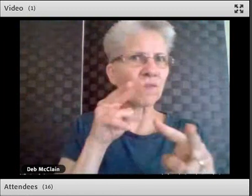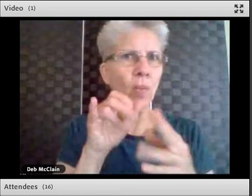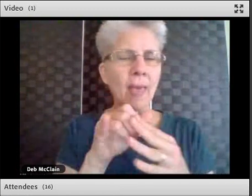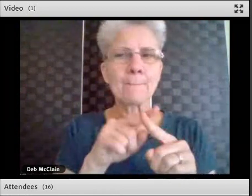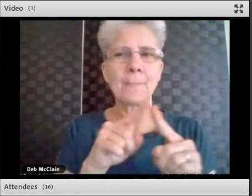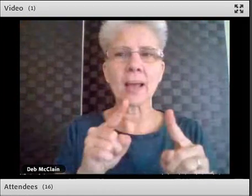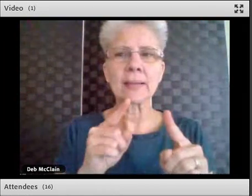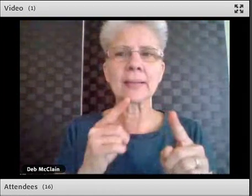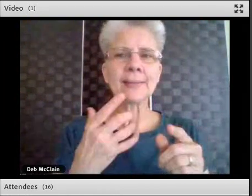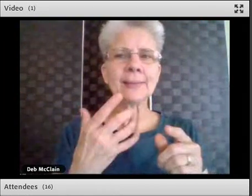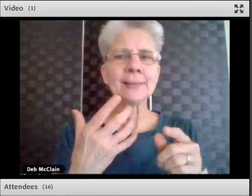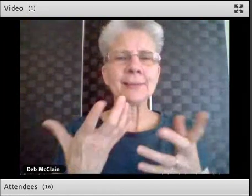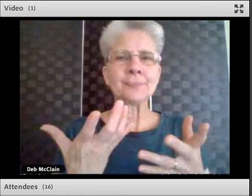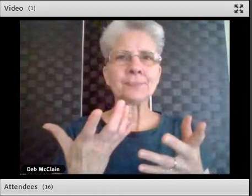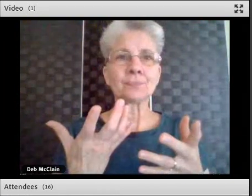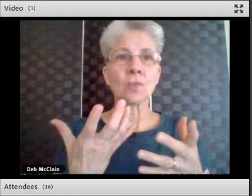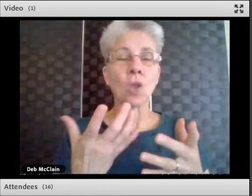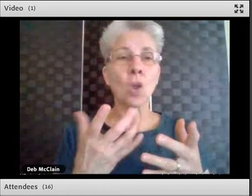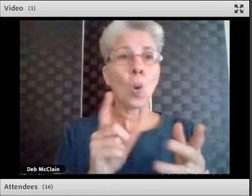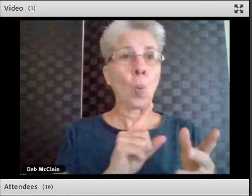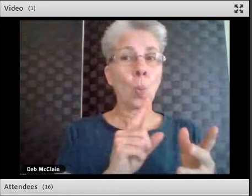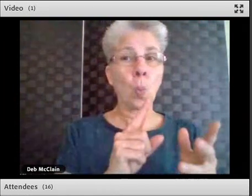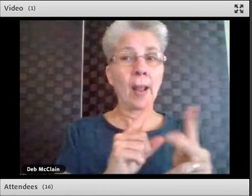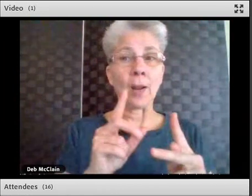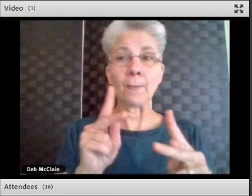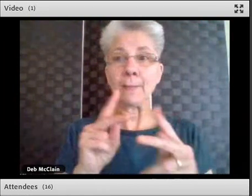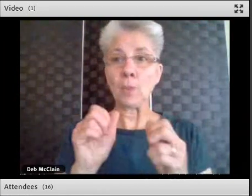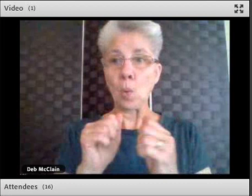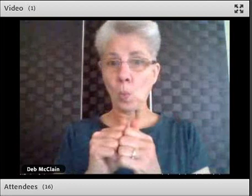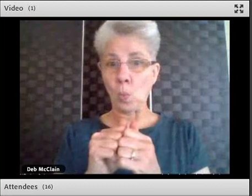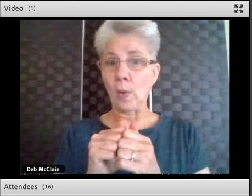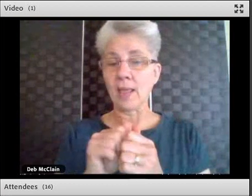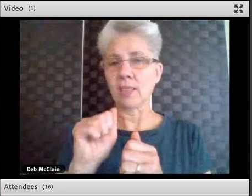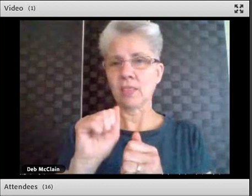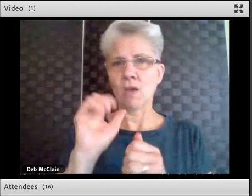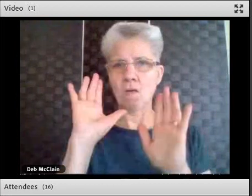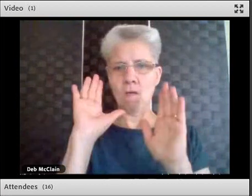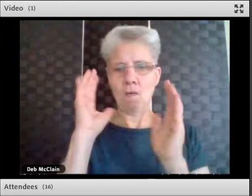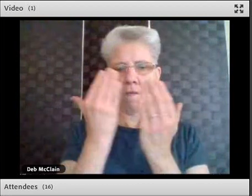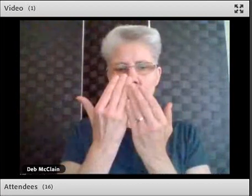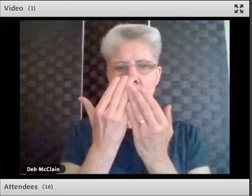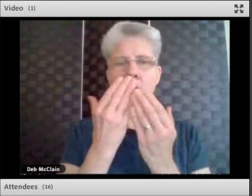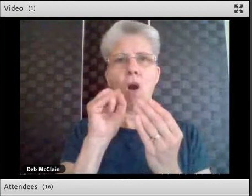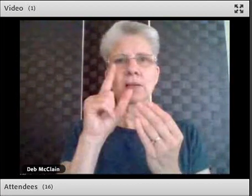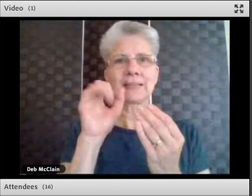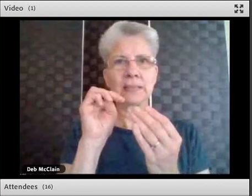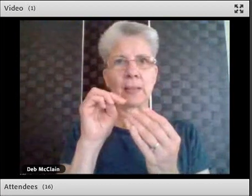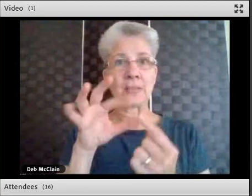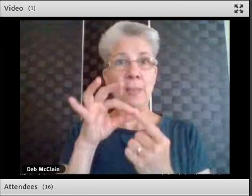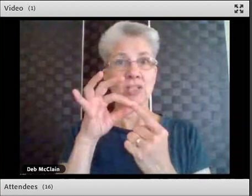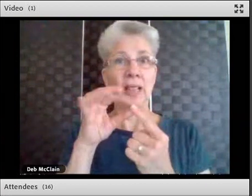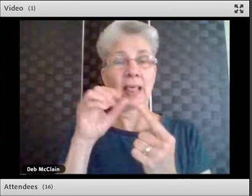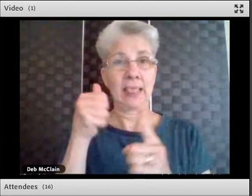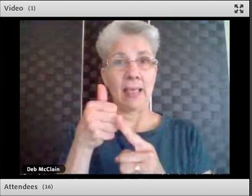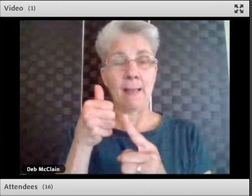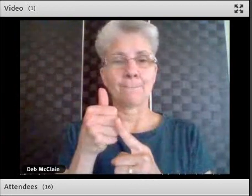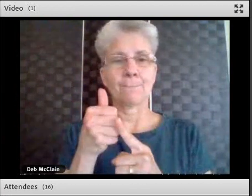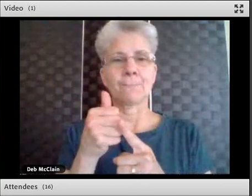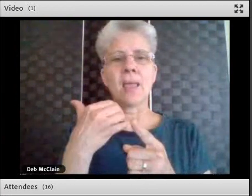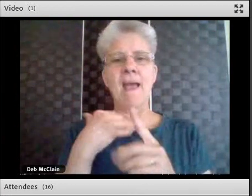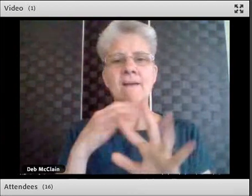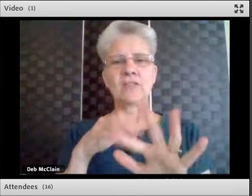um, where people with autism especially will